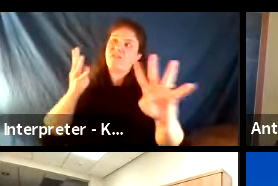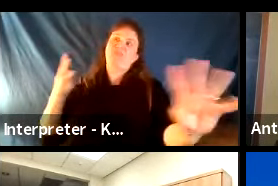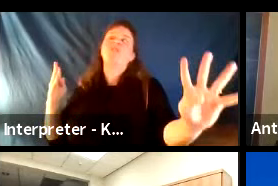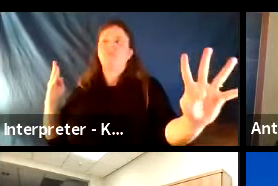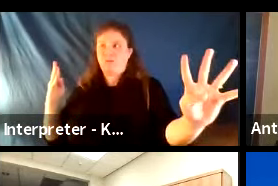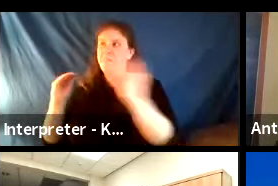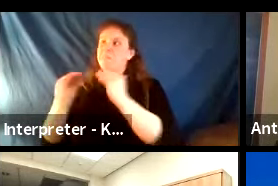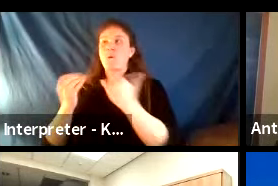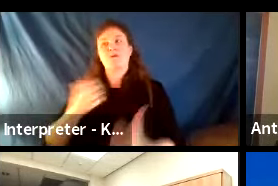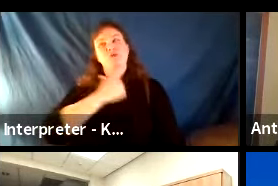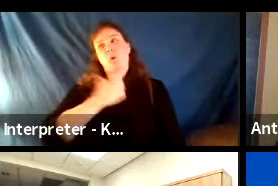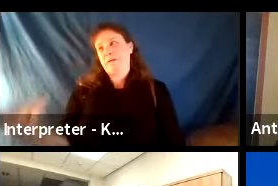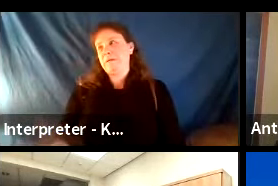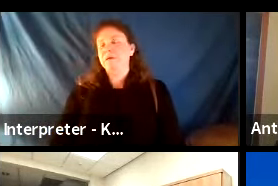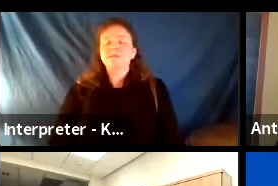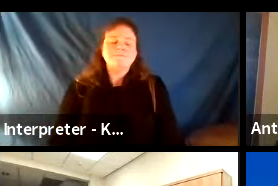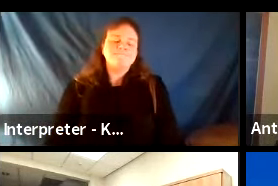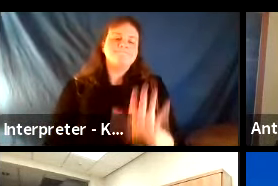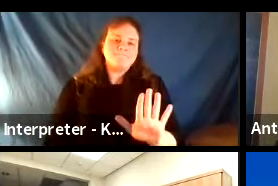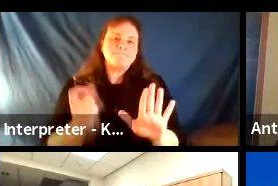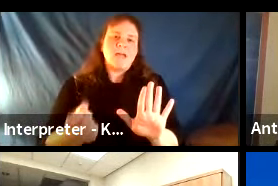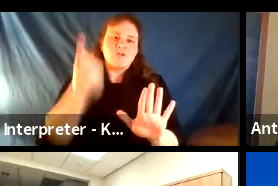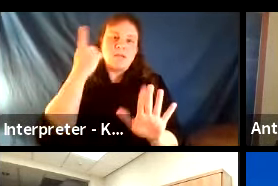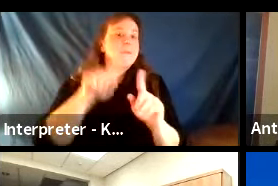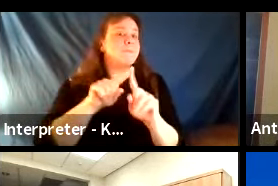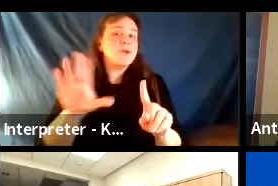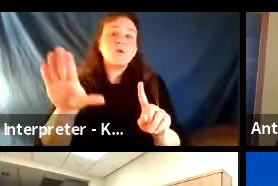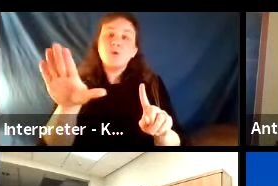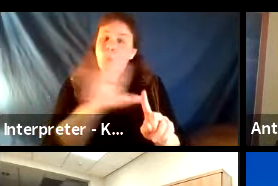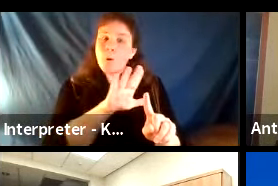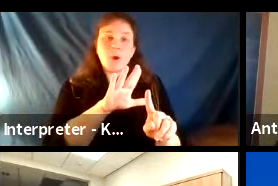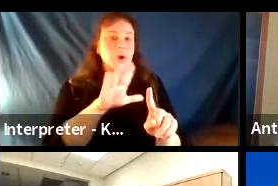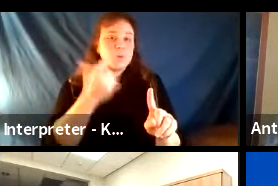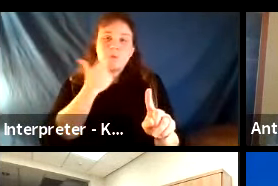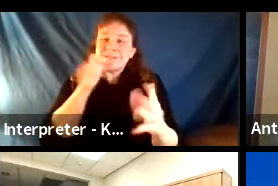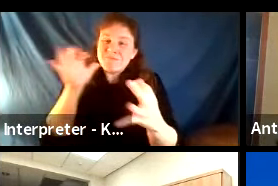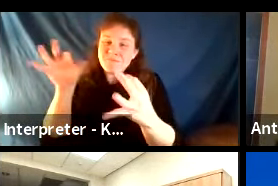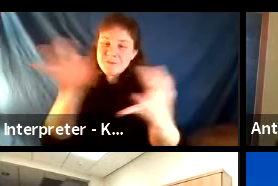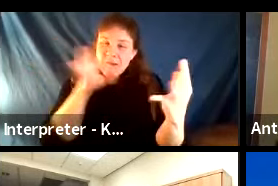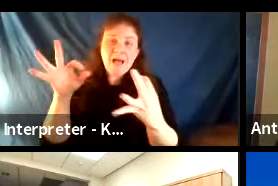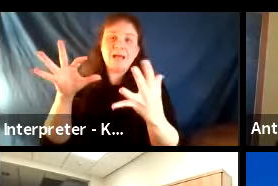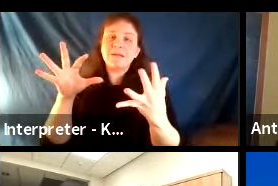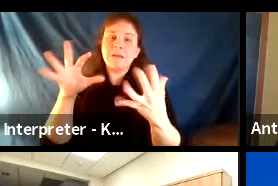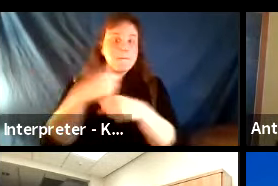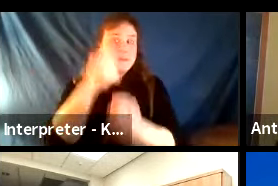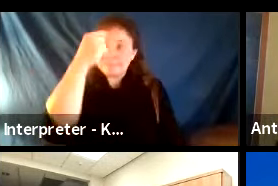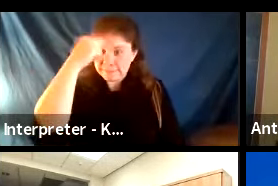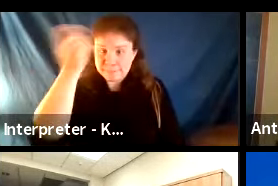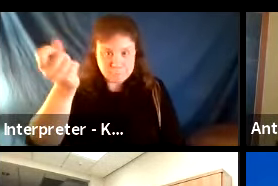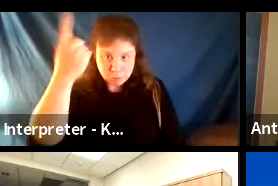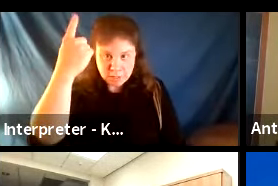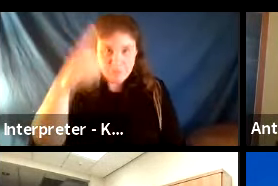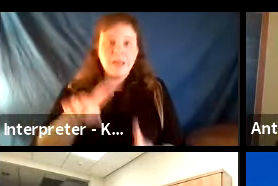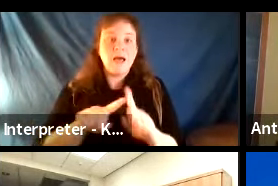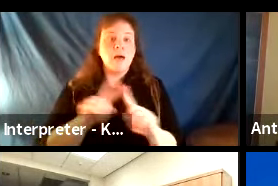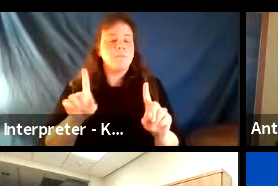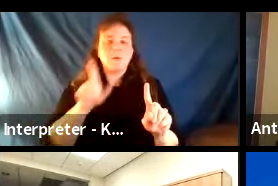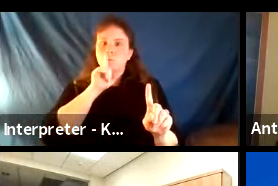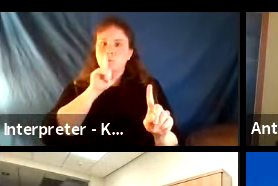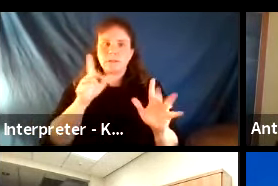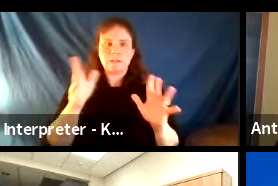in favor of this are very compelling, and they make a lot of sense. But looking at those two competing